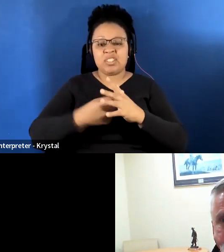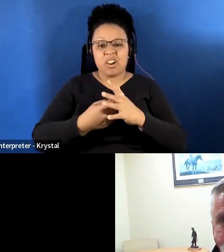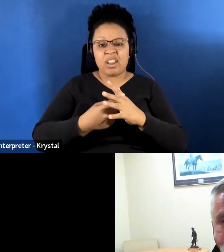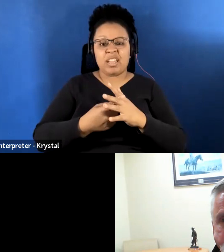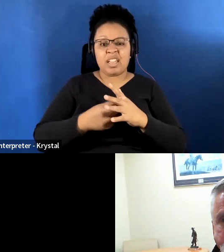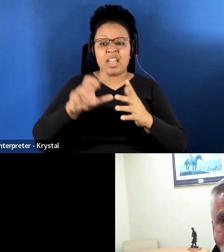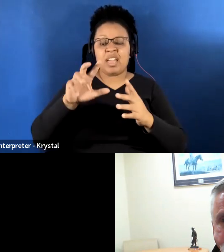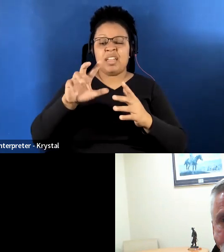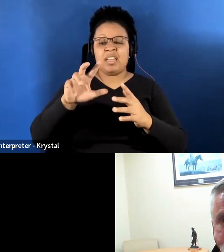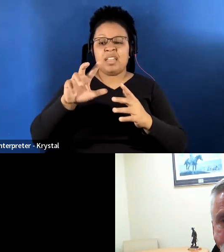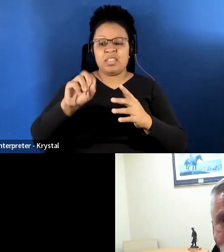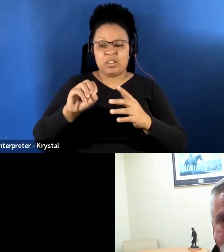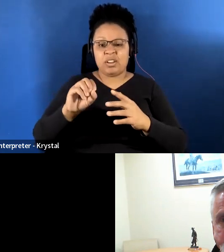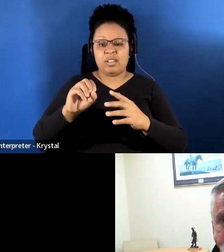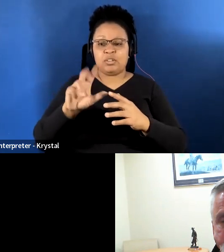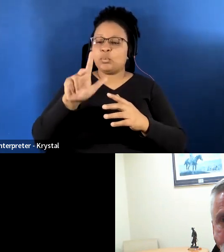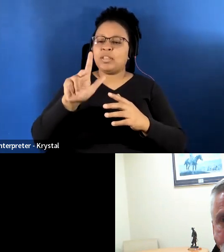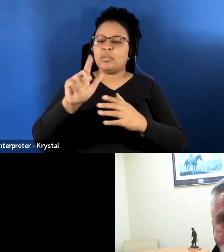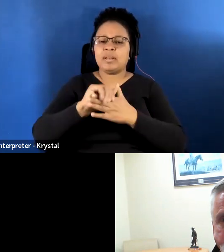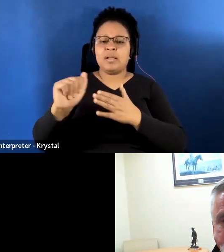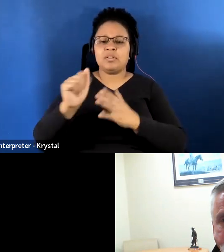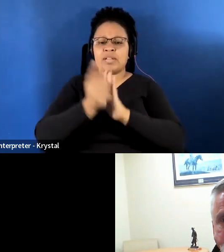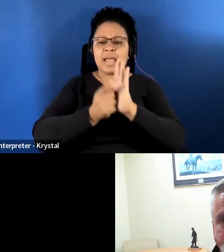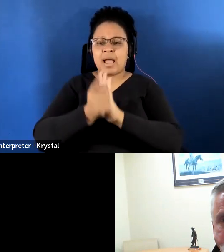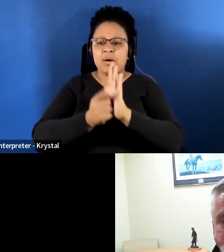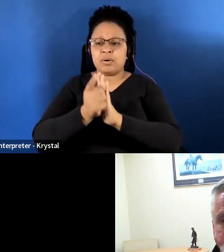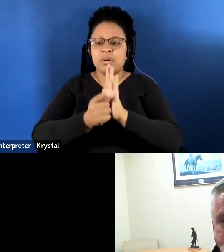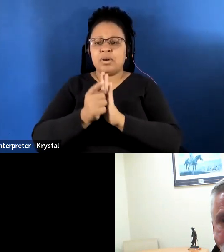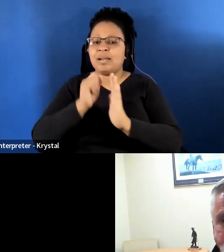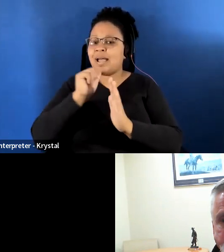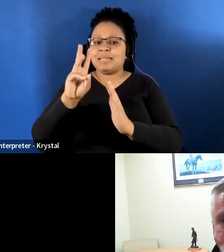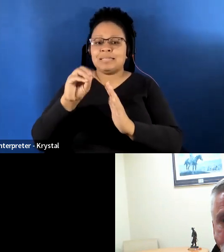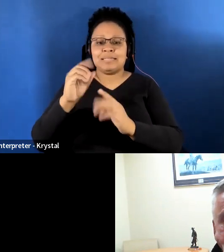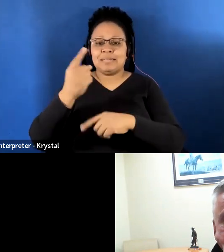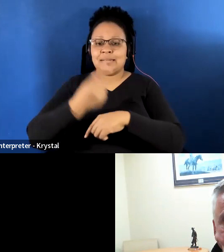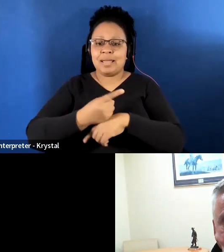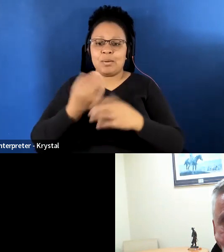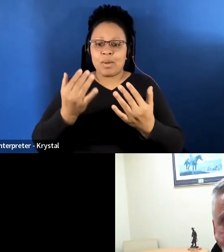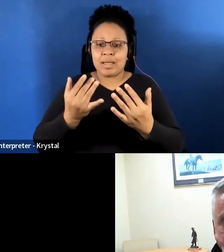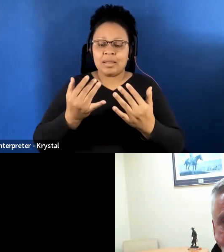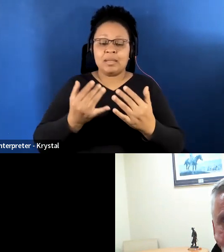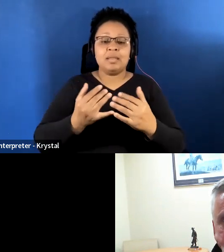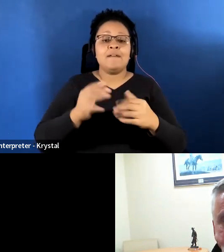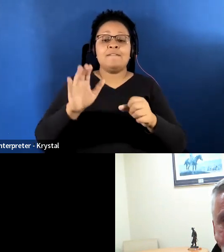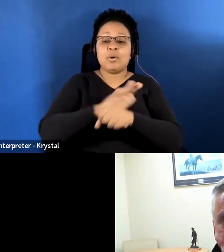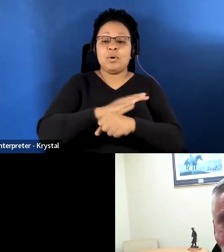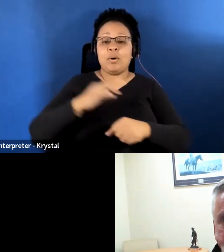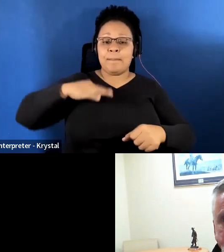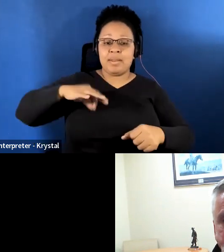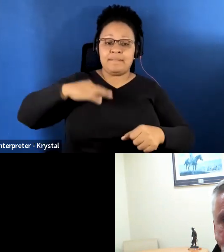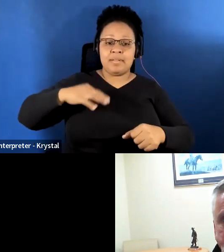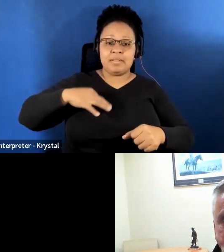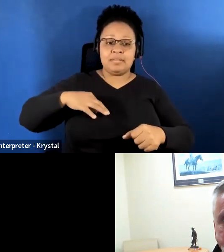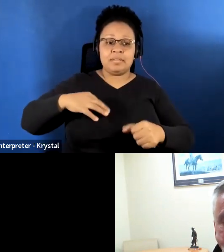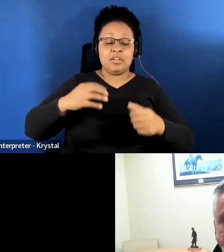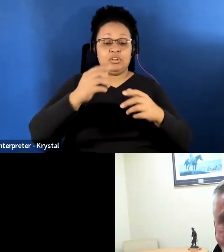benefits start. They have full benefits package. And once they finish their training, they can opt to work from the office